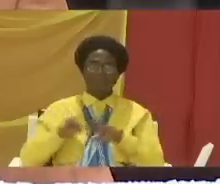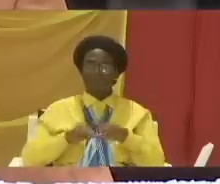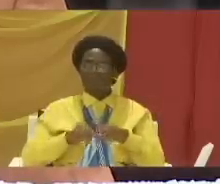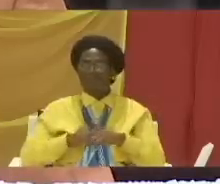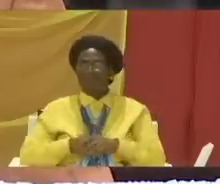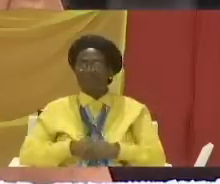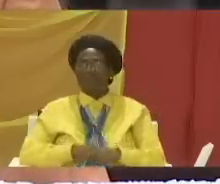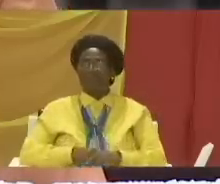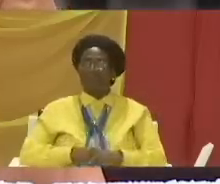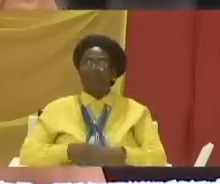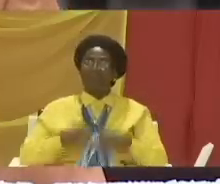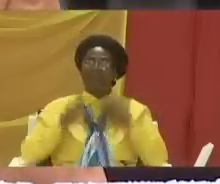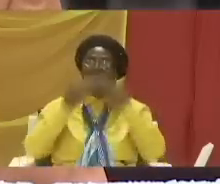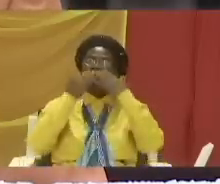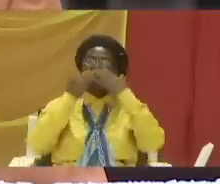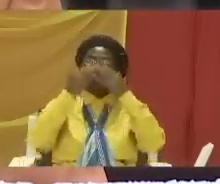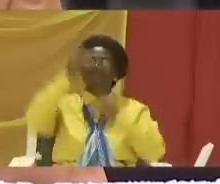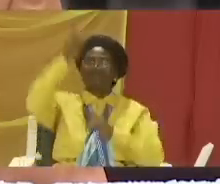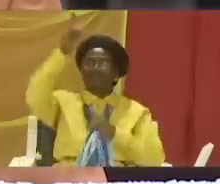Thank you, Lord.